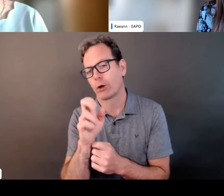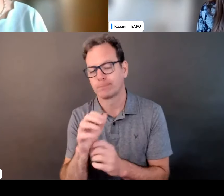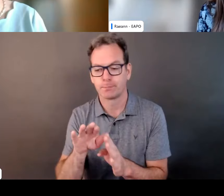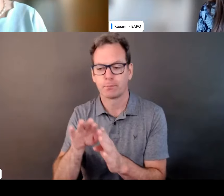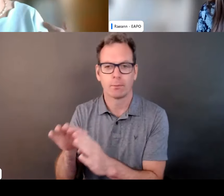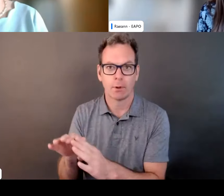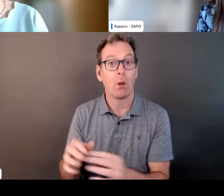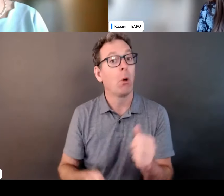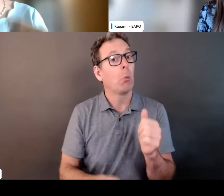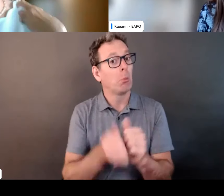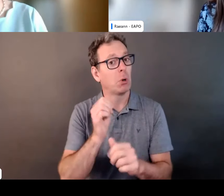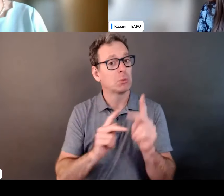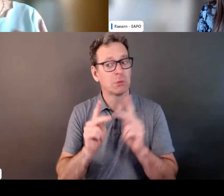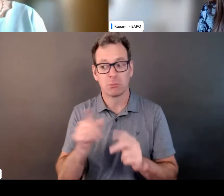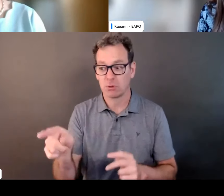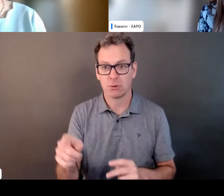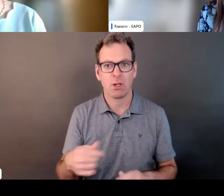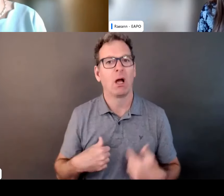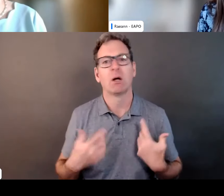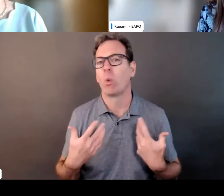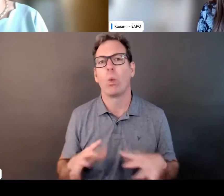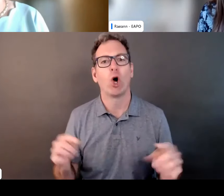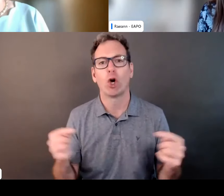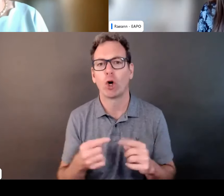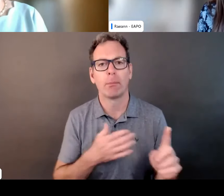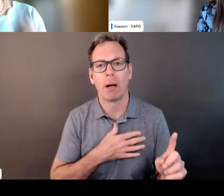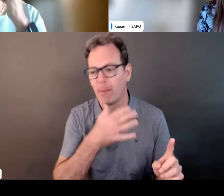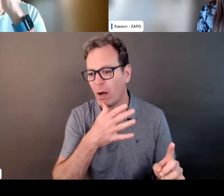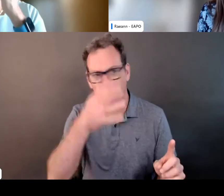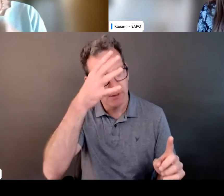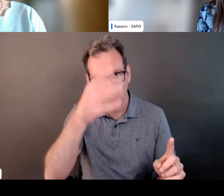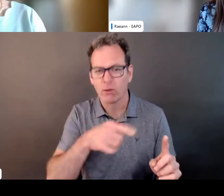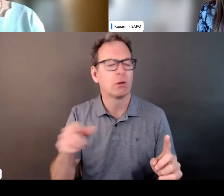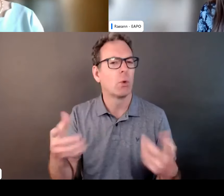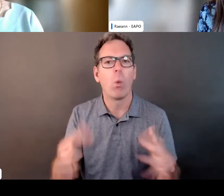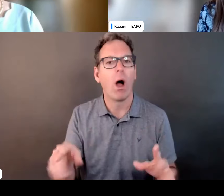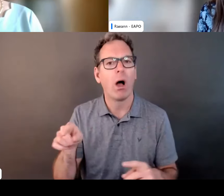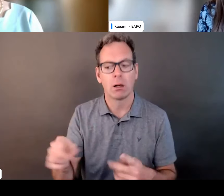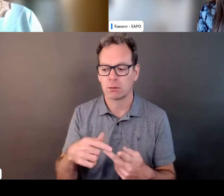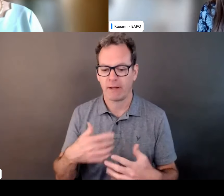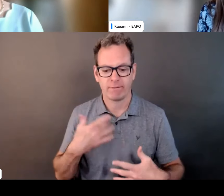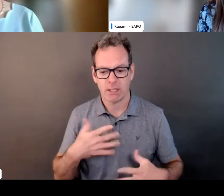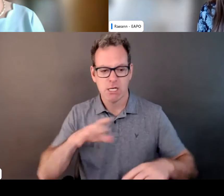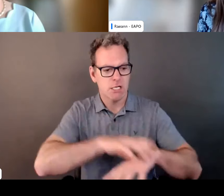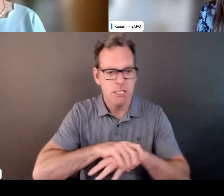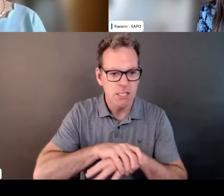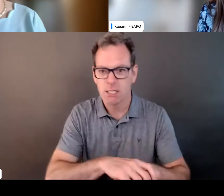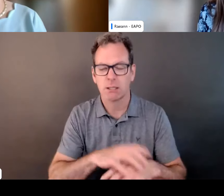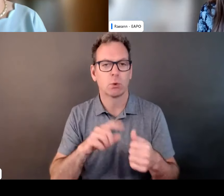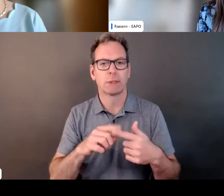be yelling or hitting or grabbing or handling roughly. And so I really approach it